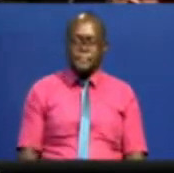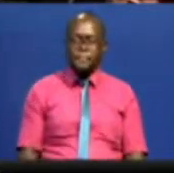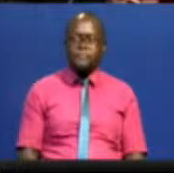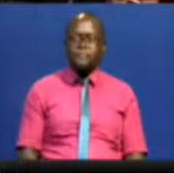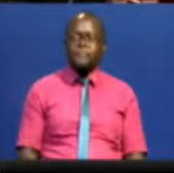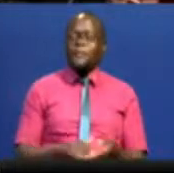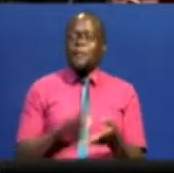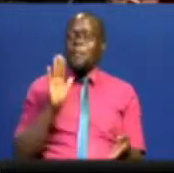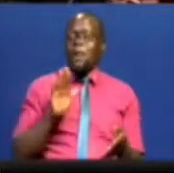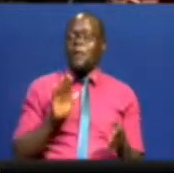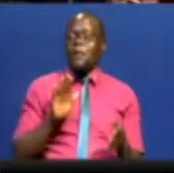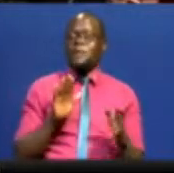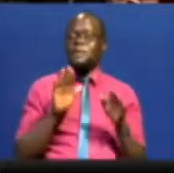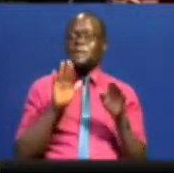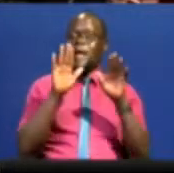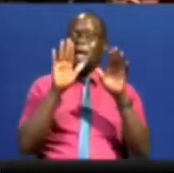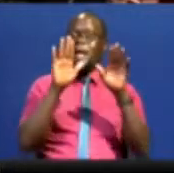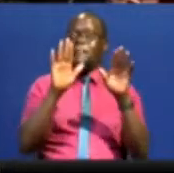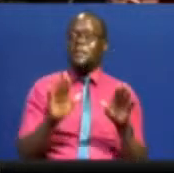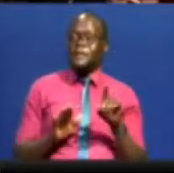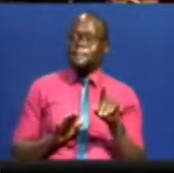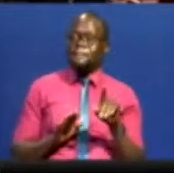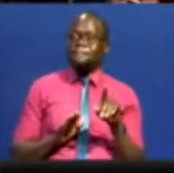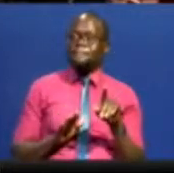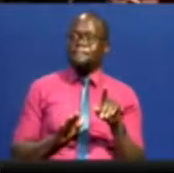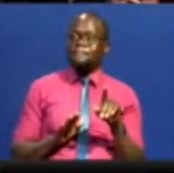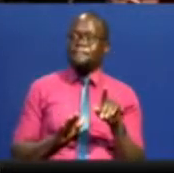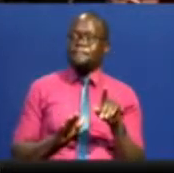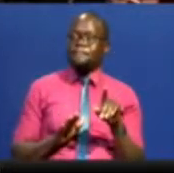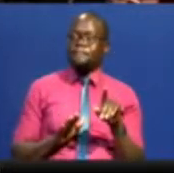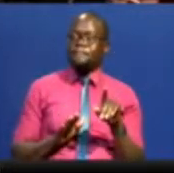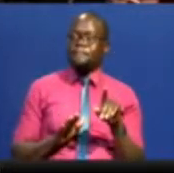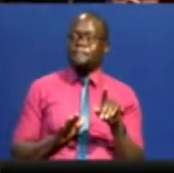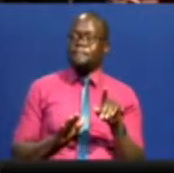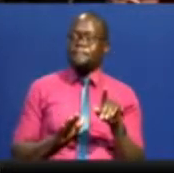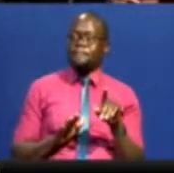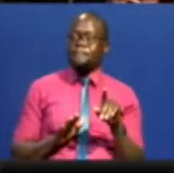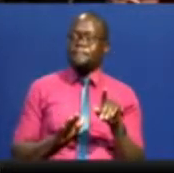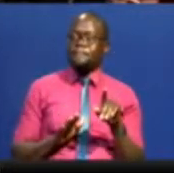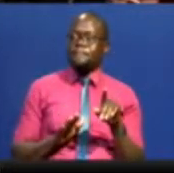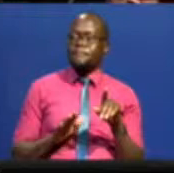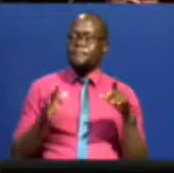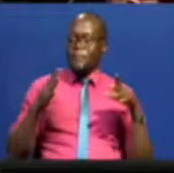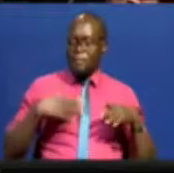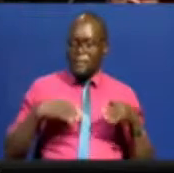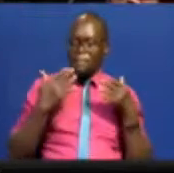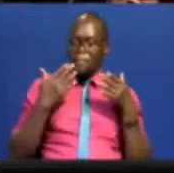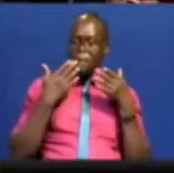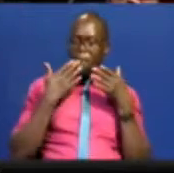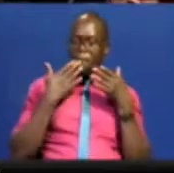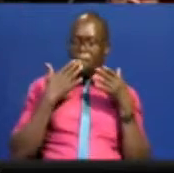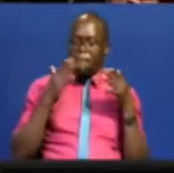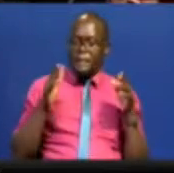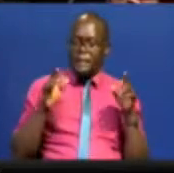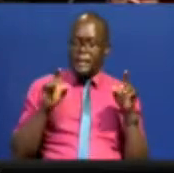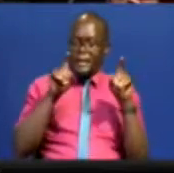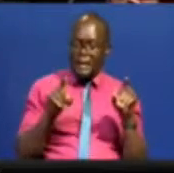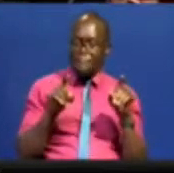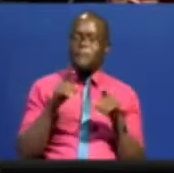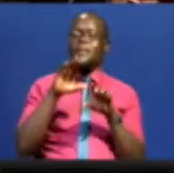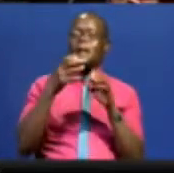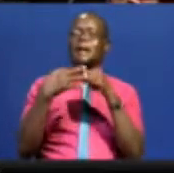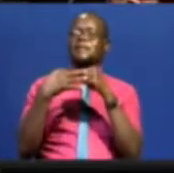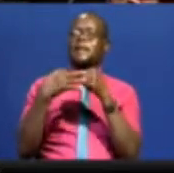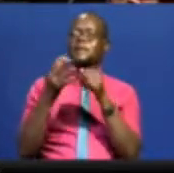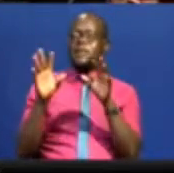Much more important is that those who sat their KCP exams are